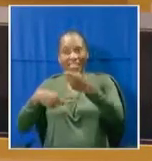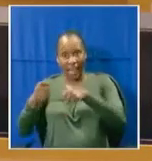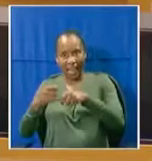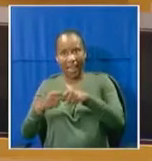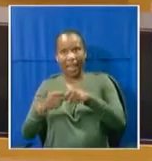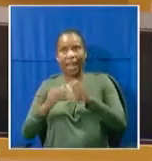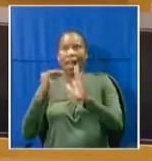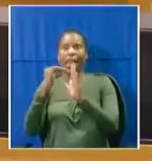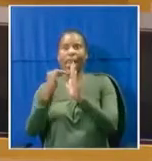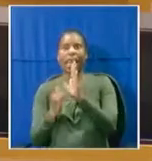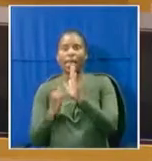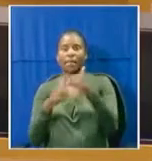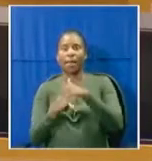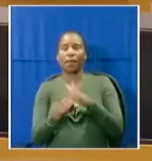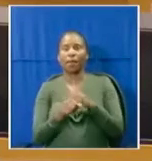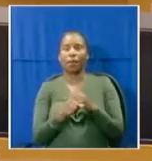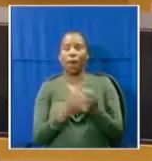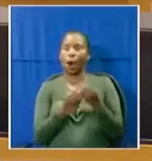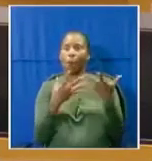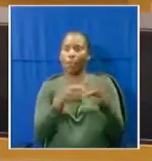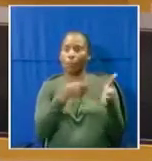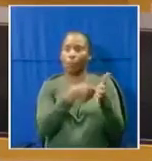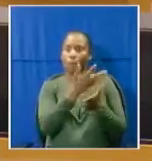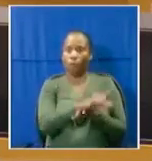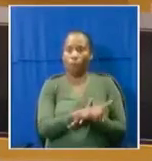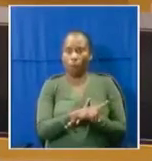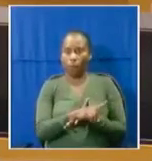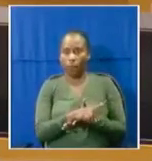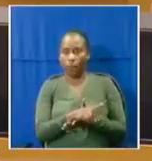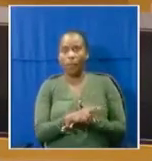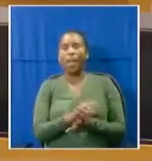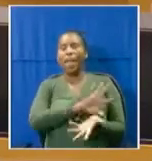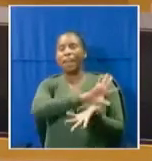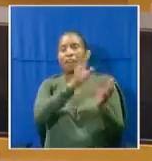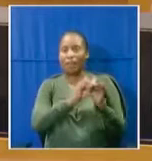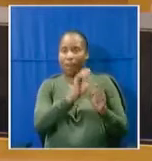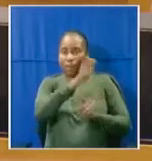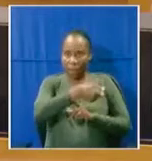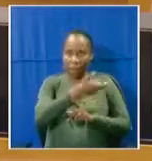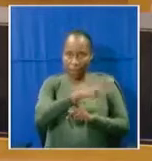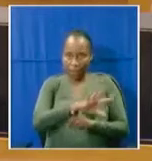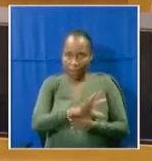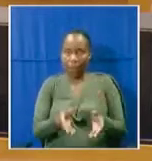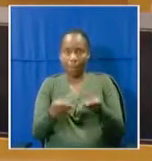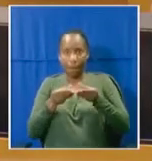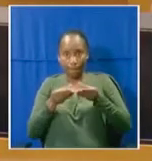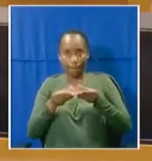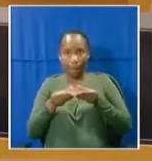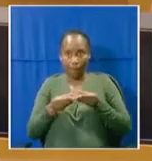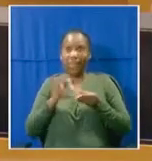the price they're buying it. So even if they are paying everything that they get, they still